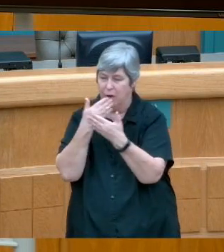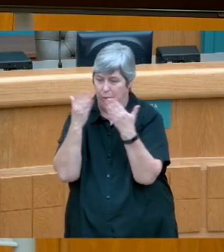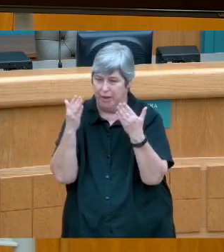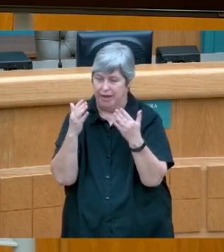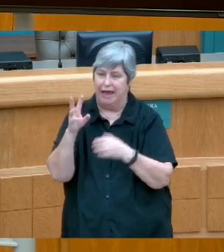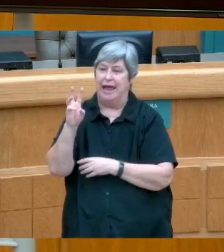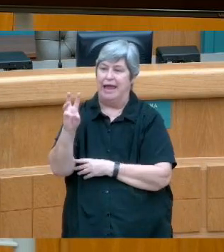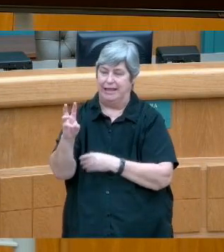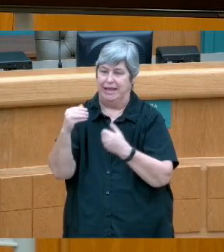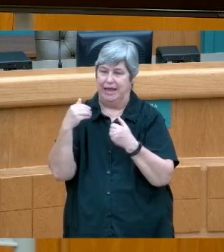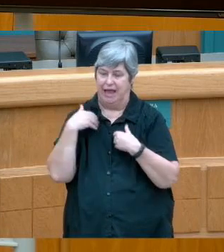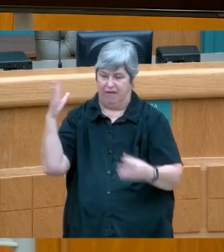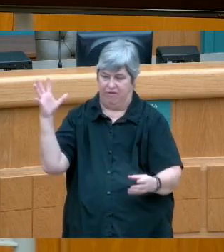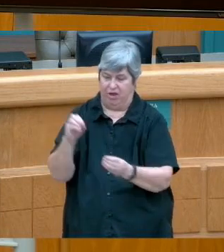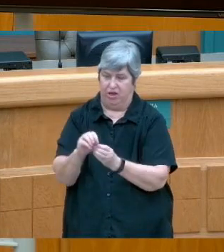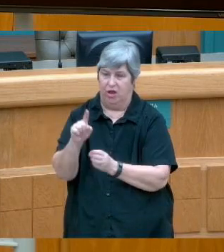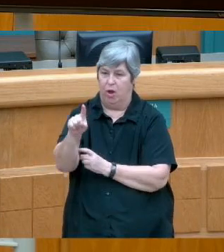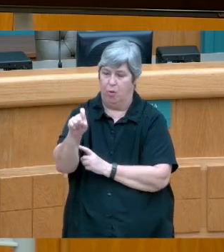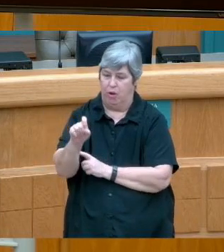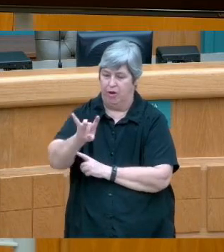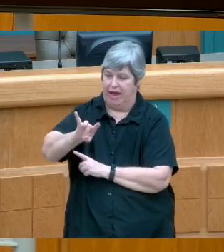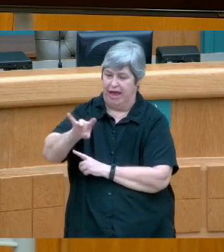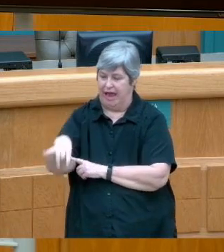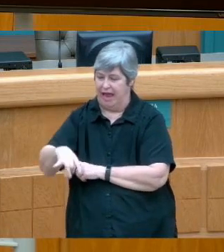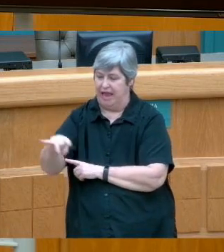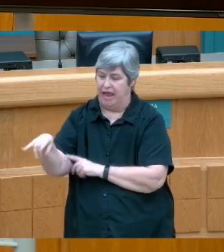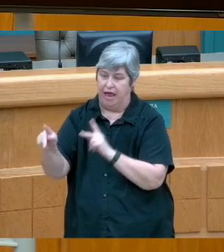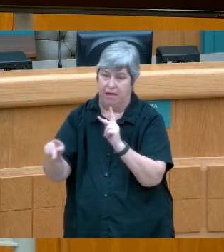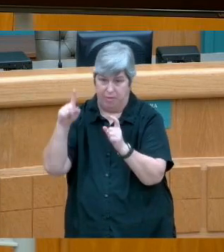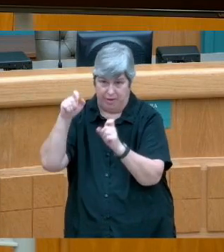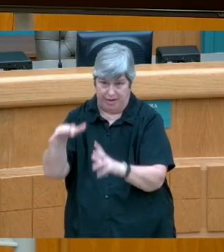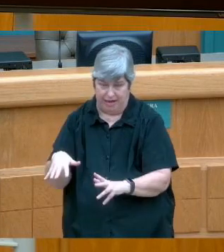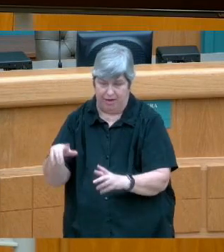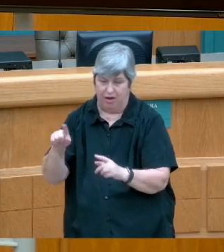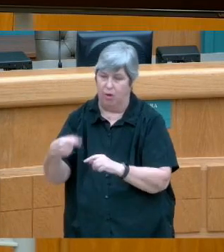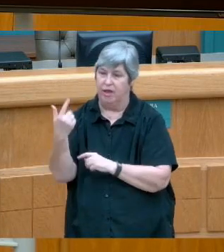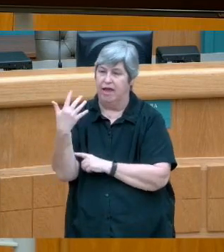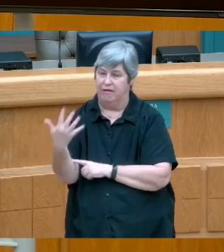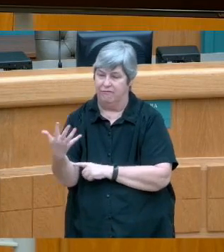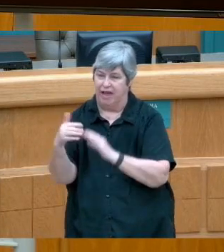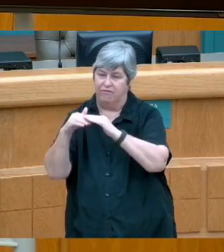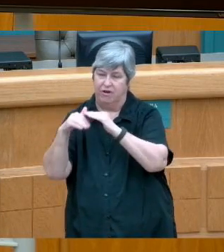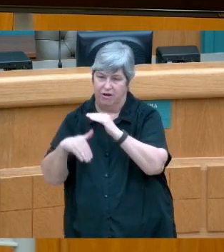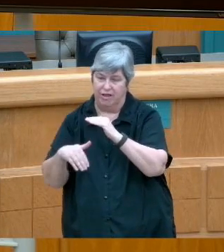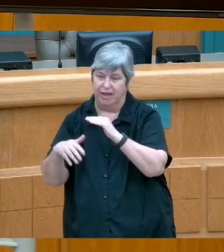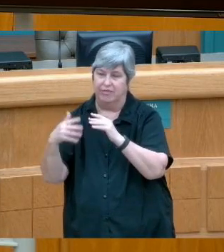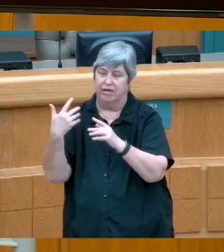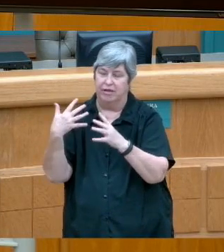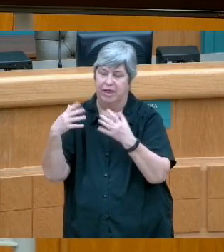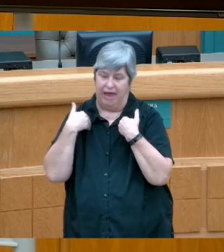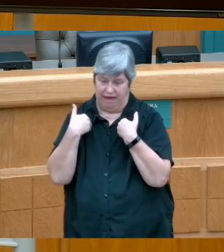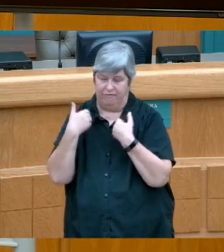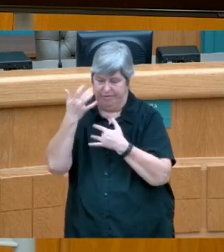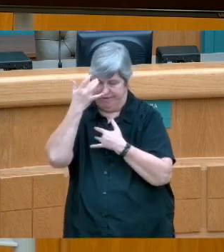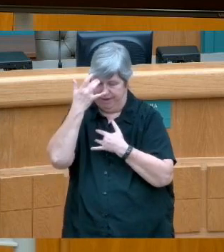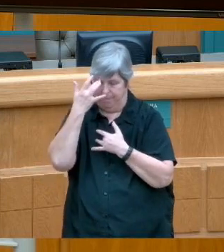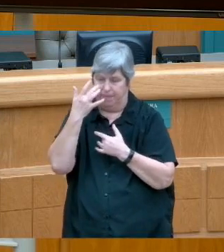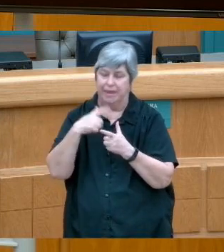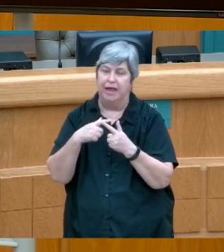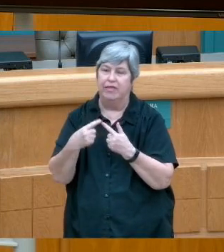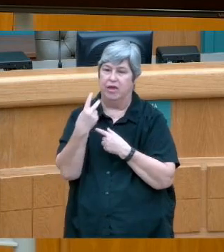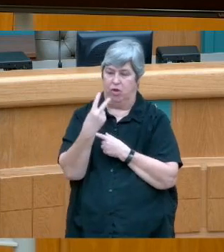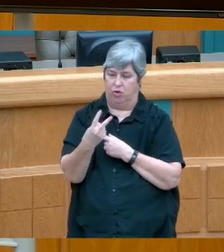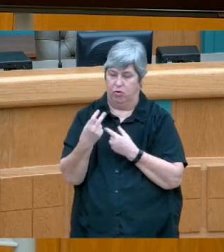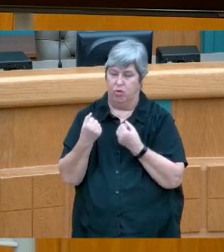of the drive-throughs had a total of 188 patients tested with 5 or less positives on each. And then 2